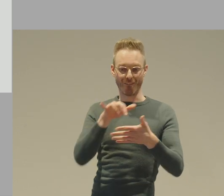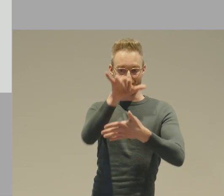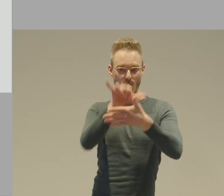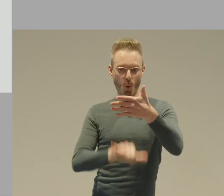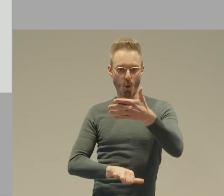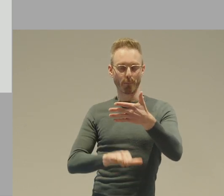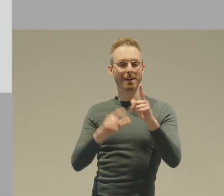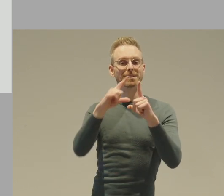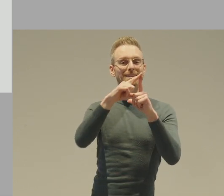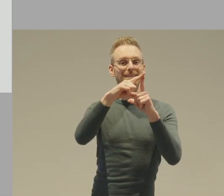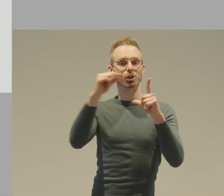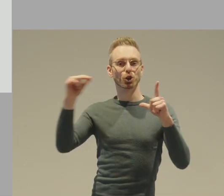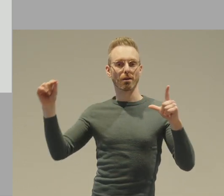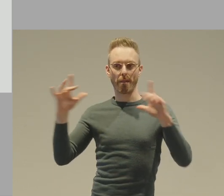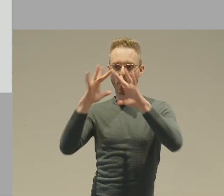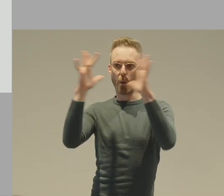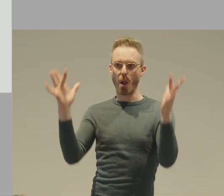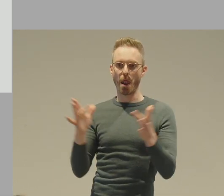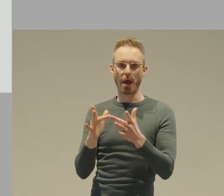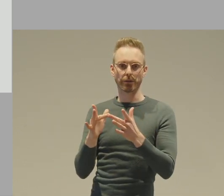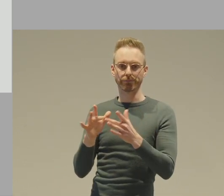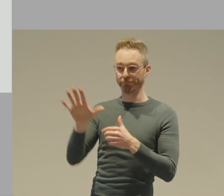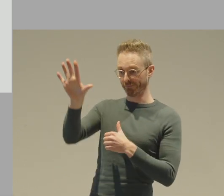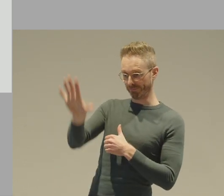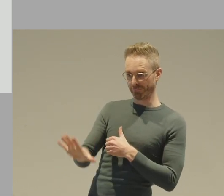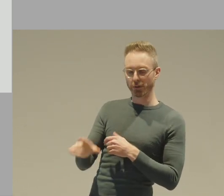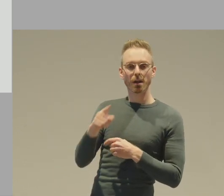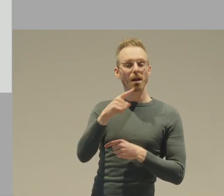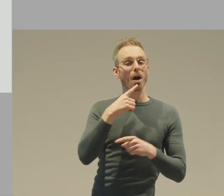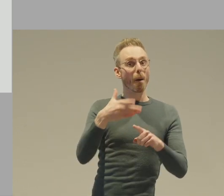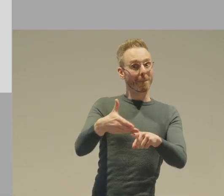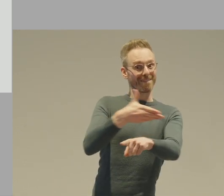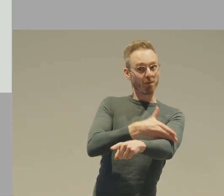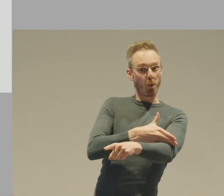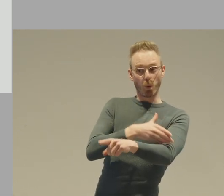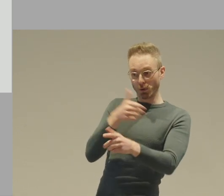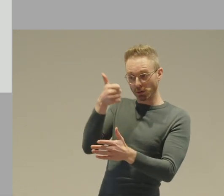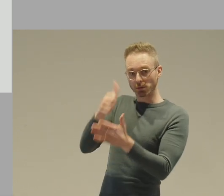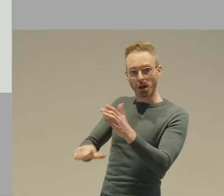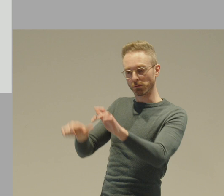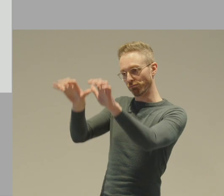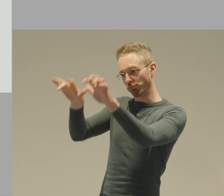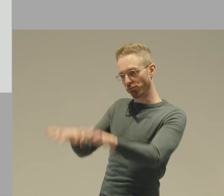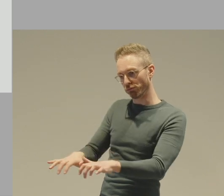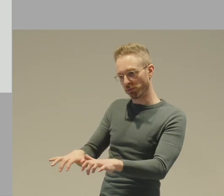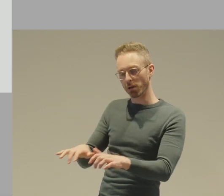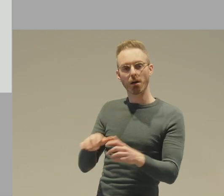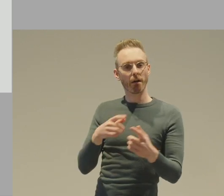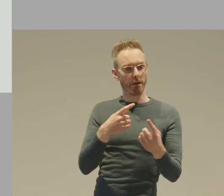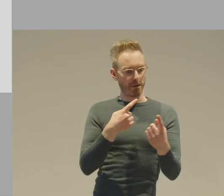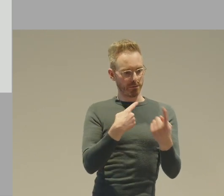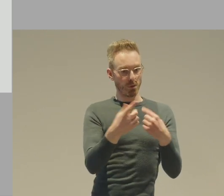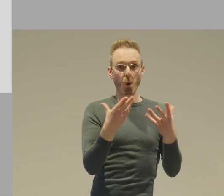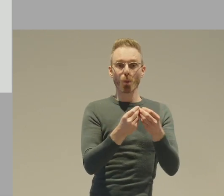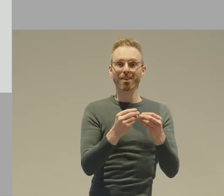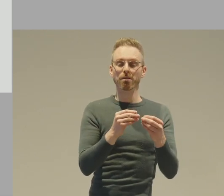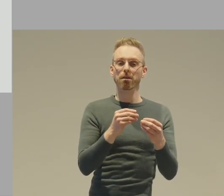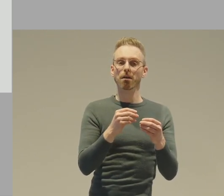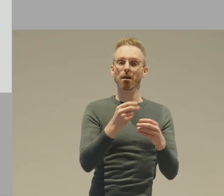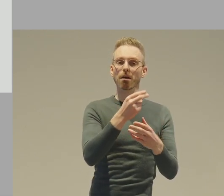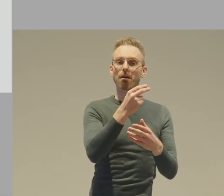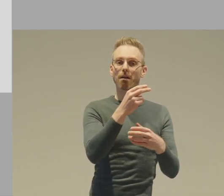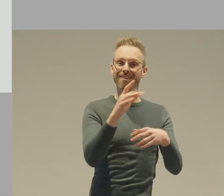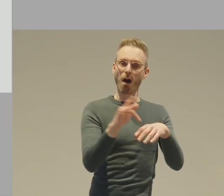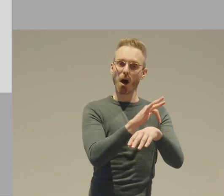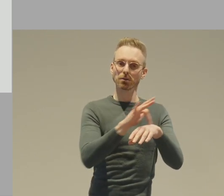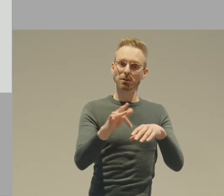the application questions before you go ahead and actually do it. This just gives people a bit more time to process. It makes sure that they're empowered in answering